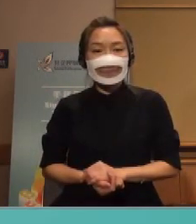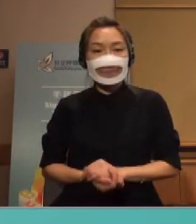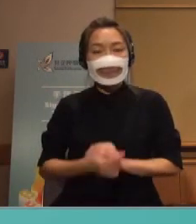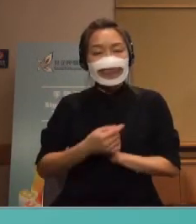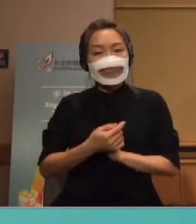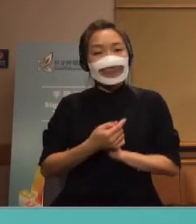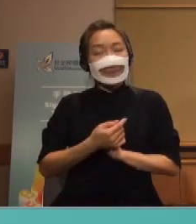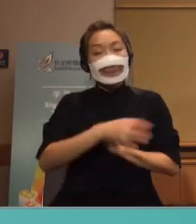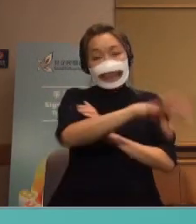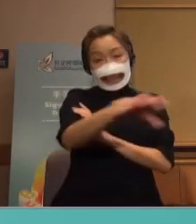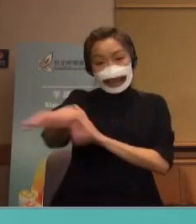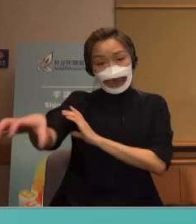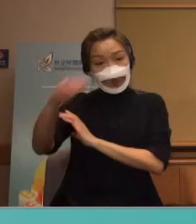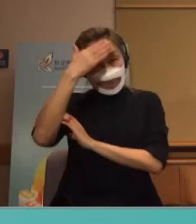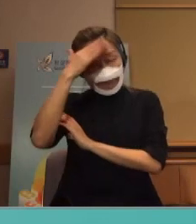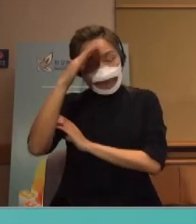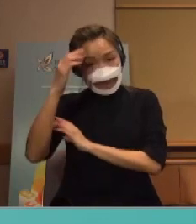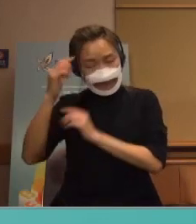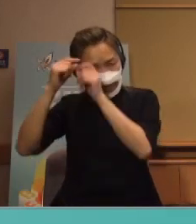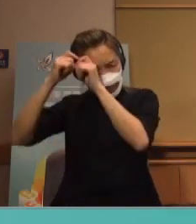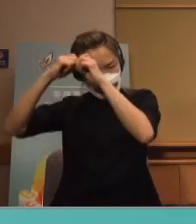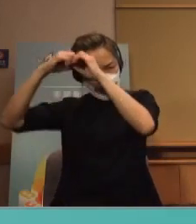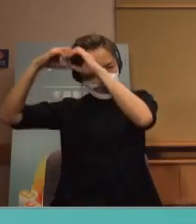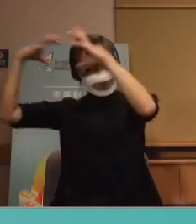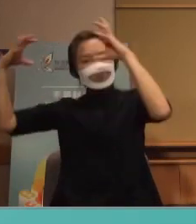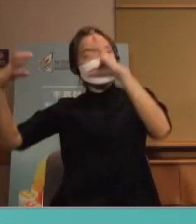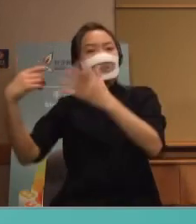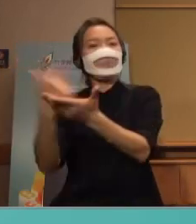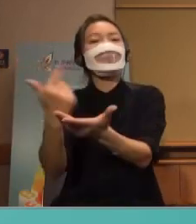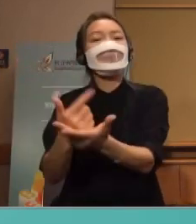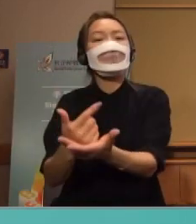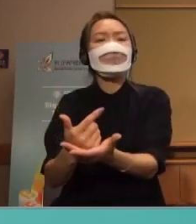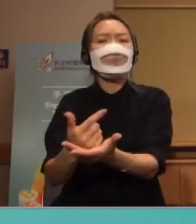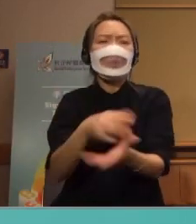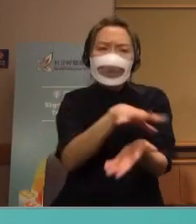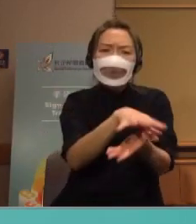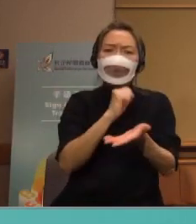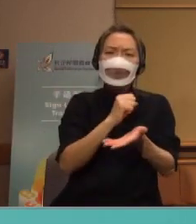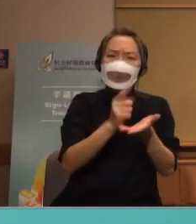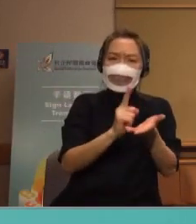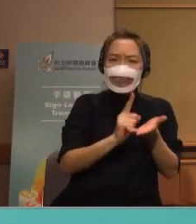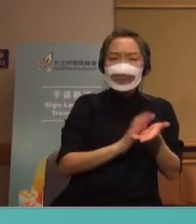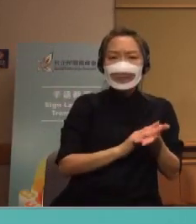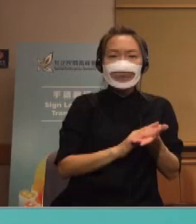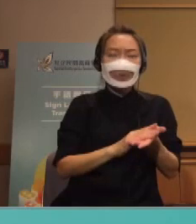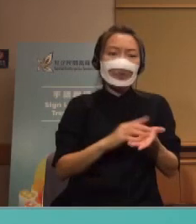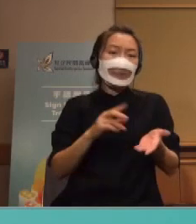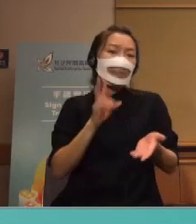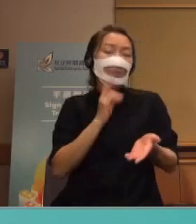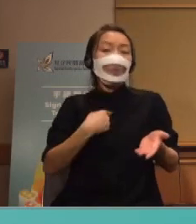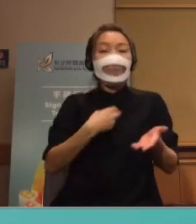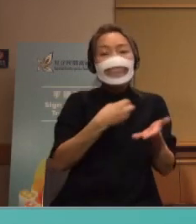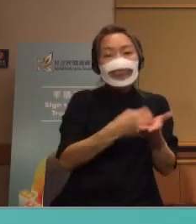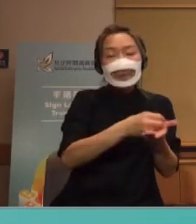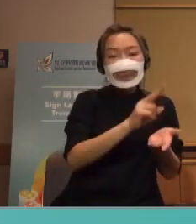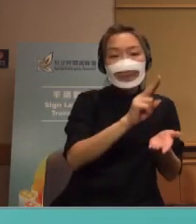like when you think about NFT, it's more of like a personal experience. Like you bought an NFT, you wait for it to review